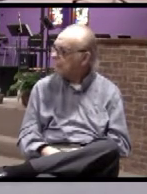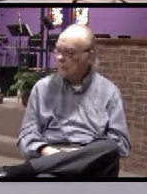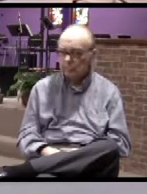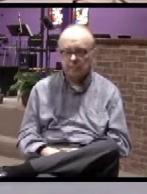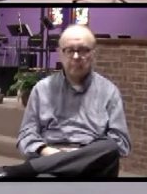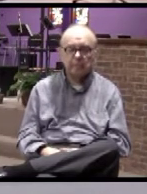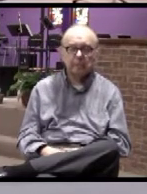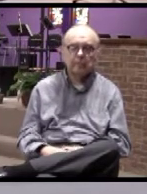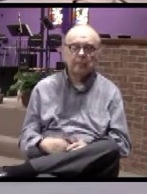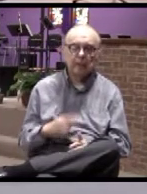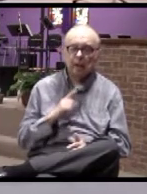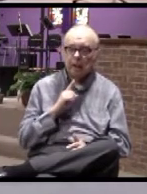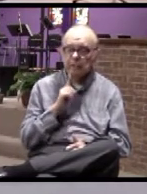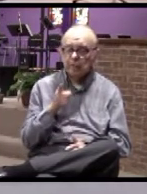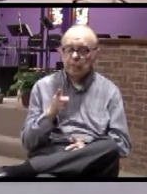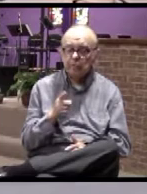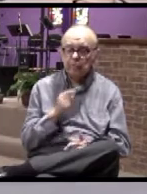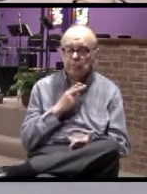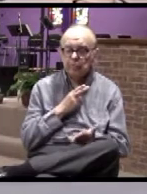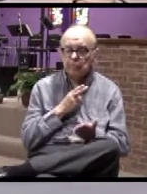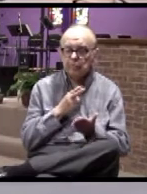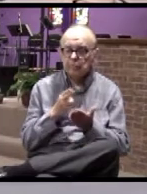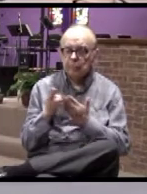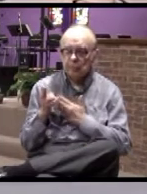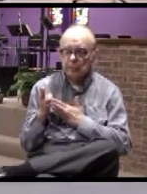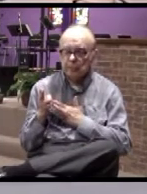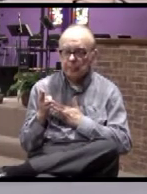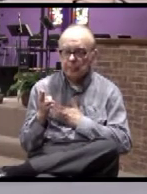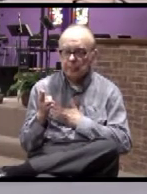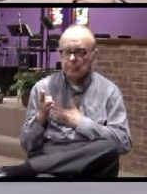And I'm telling you the truth.